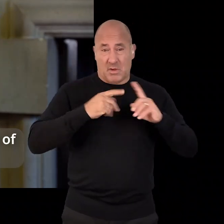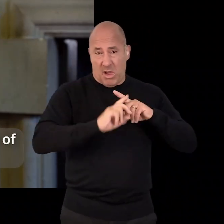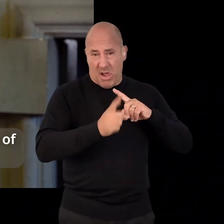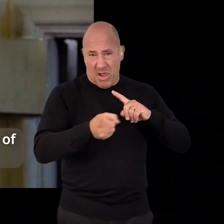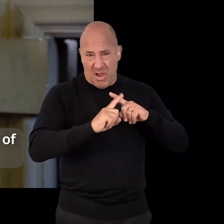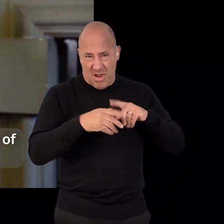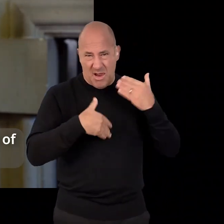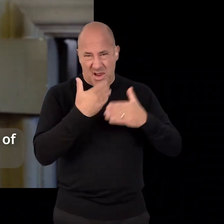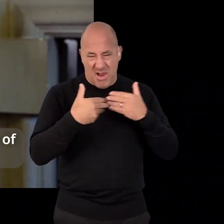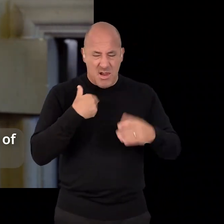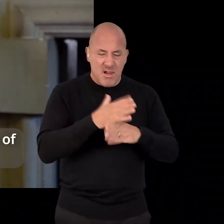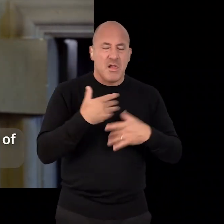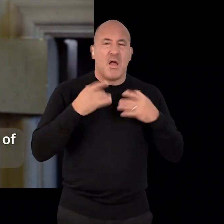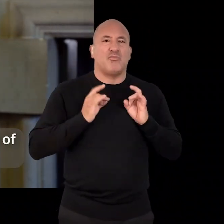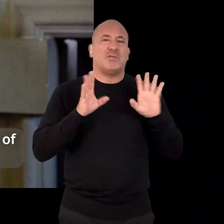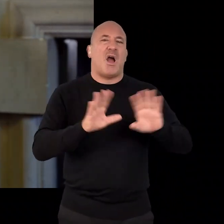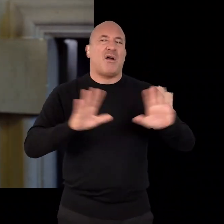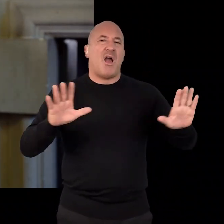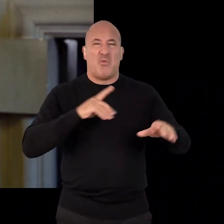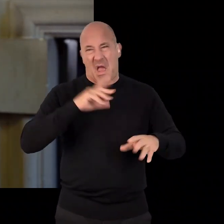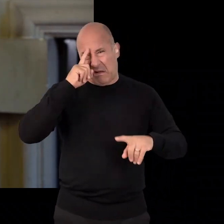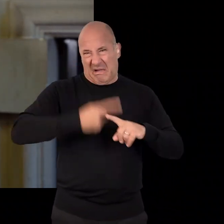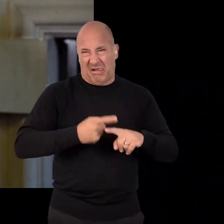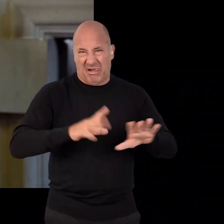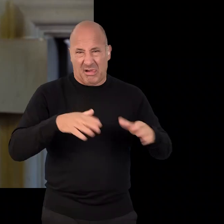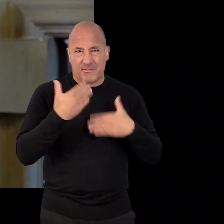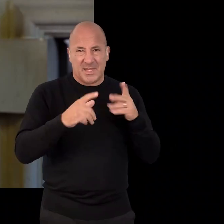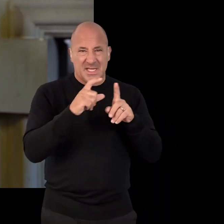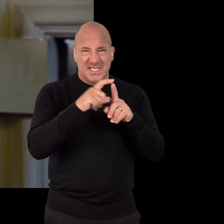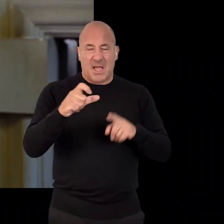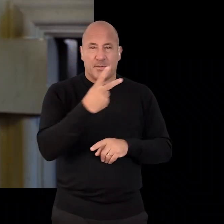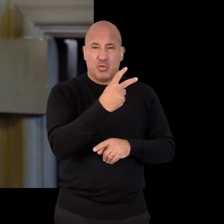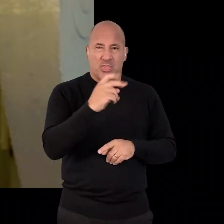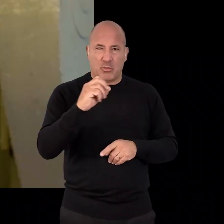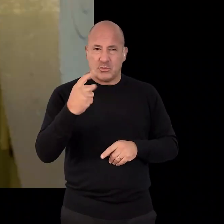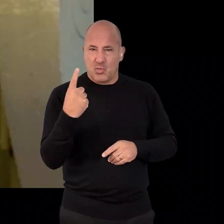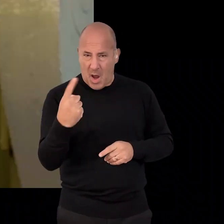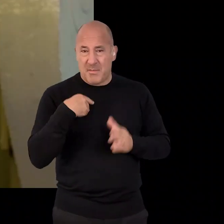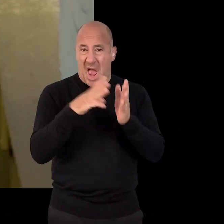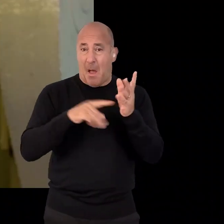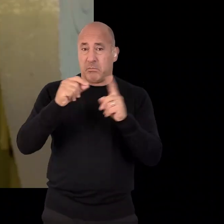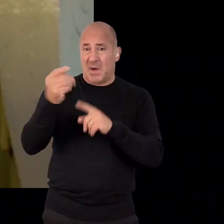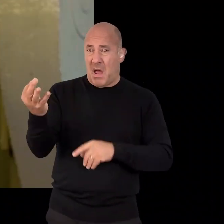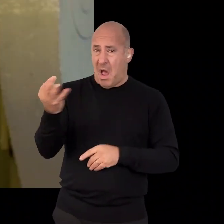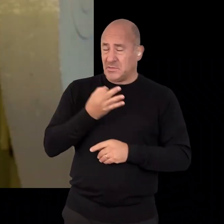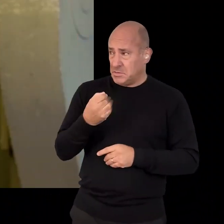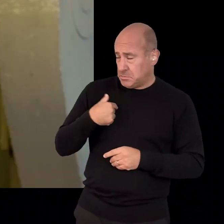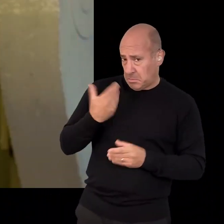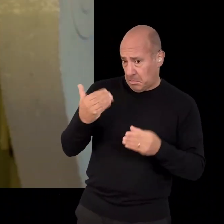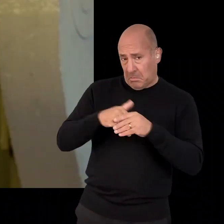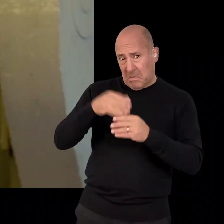bad and I was in and out of hospital, I retired through ill health. And then in